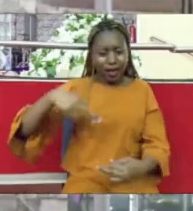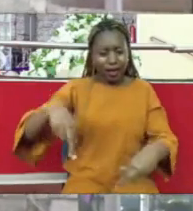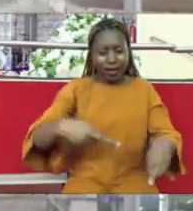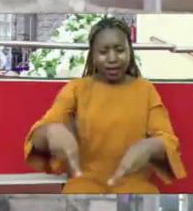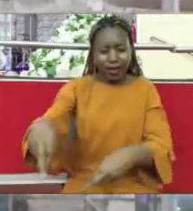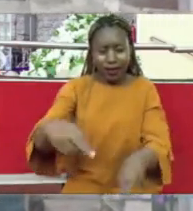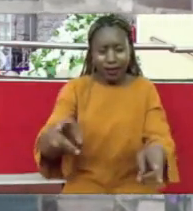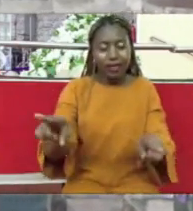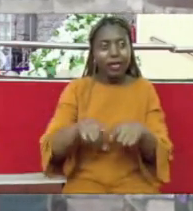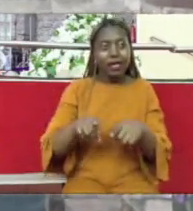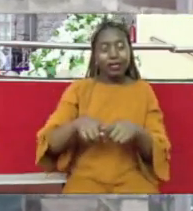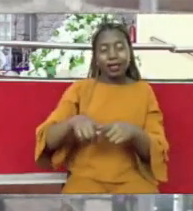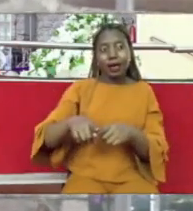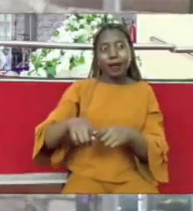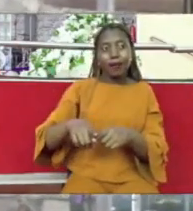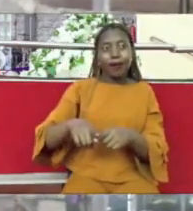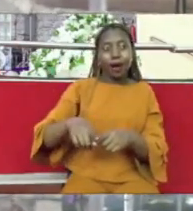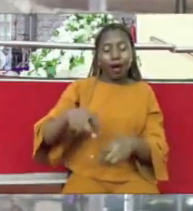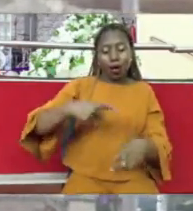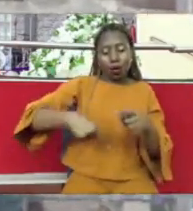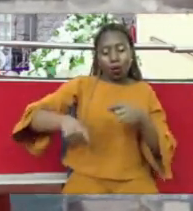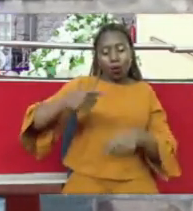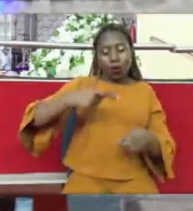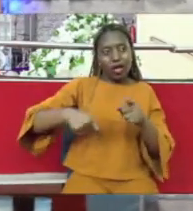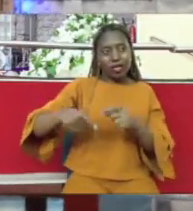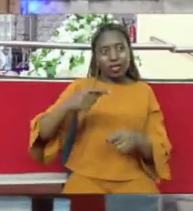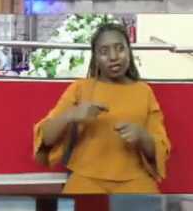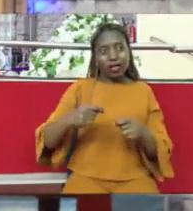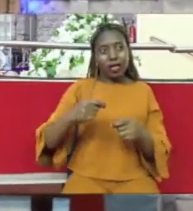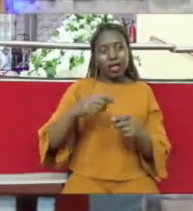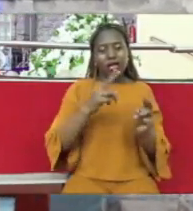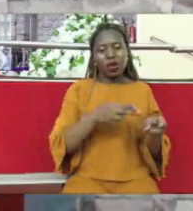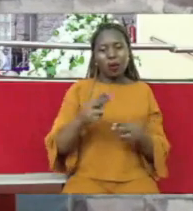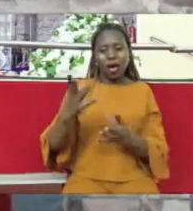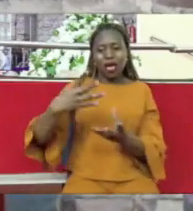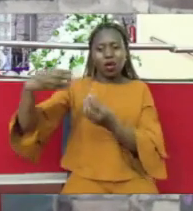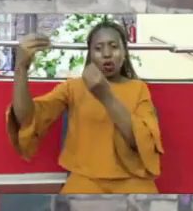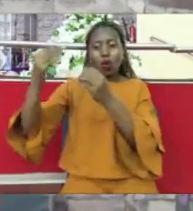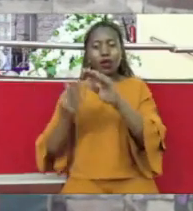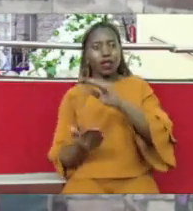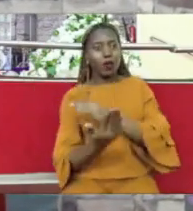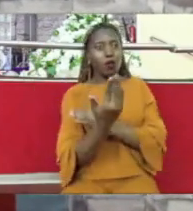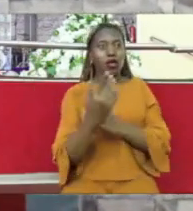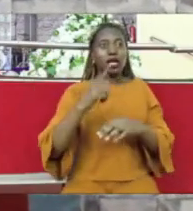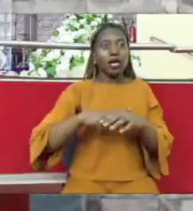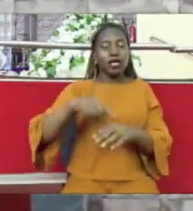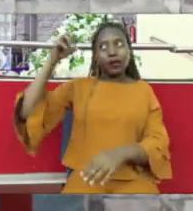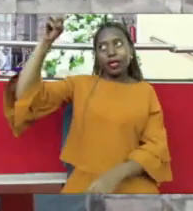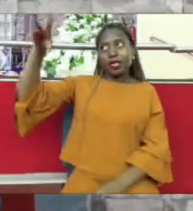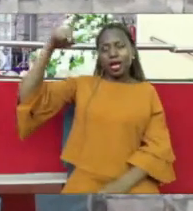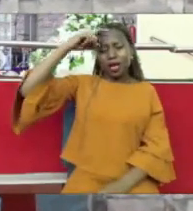normally go to draw water in the early morning when the sun is not yet hot. Kina dada wengi hapo wanajua kwamba wanawake huenda kuteka